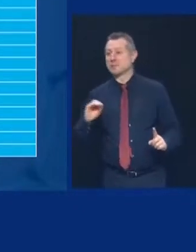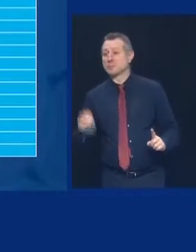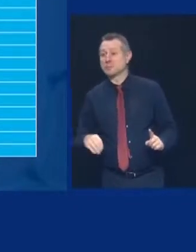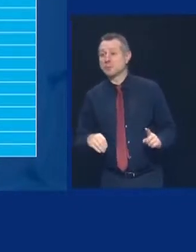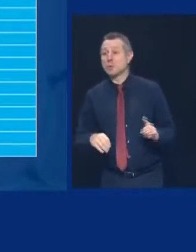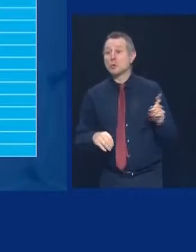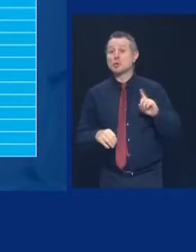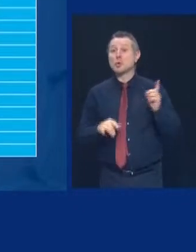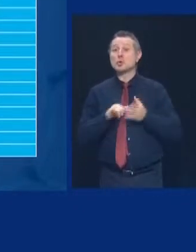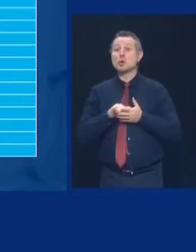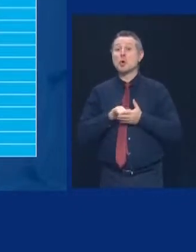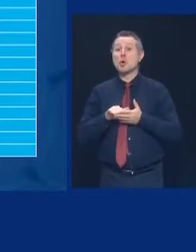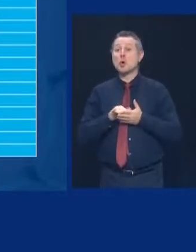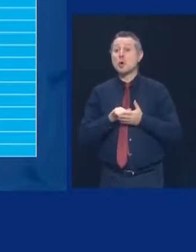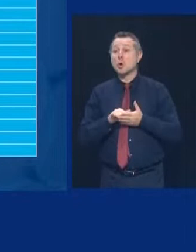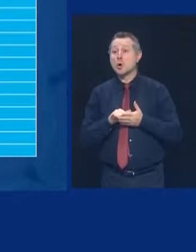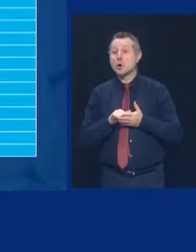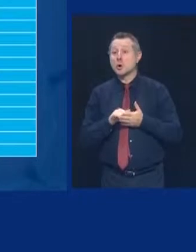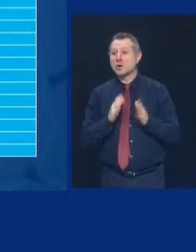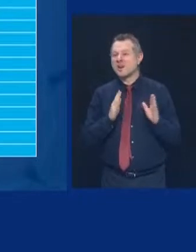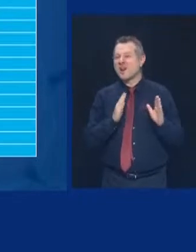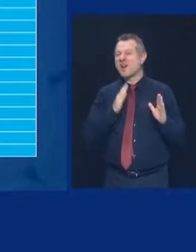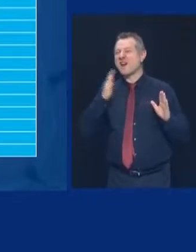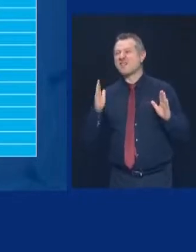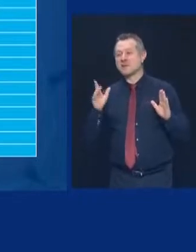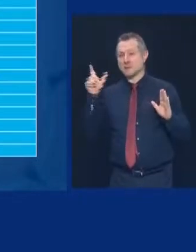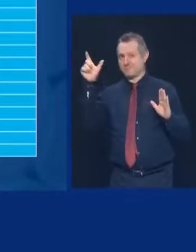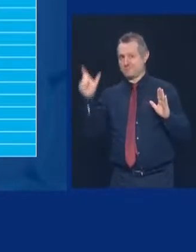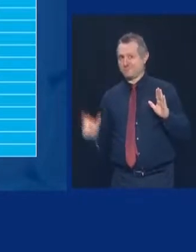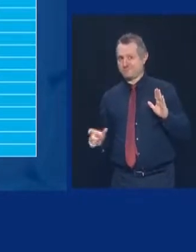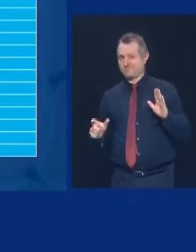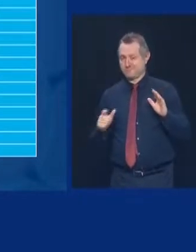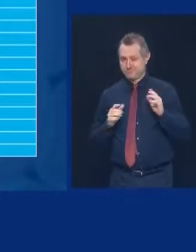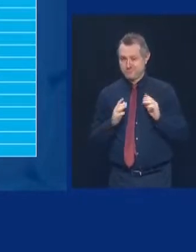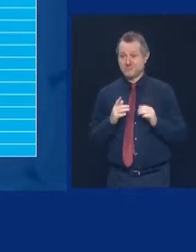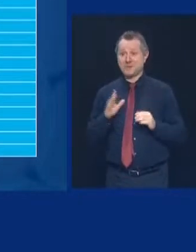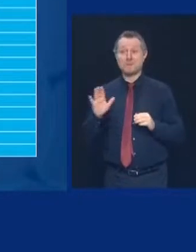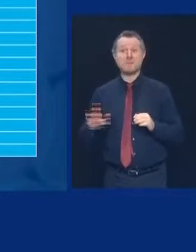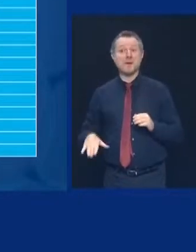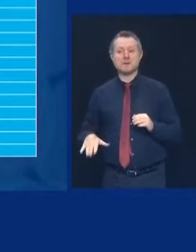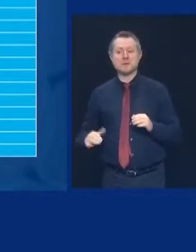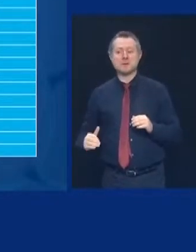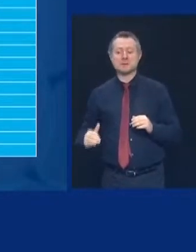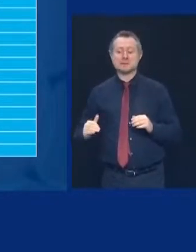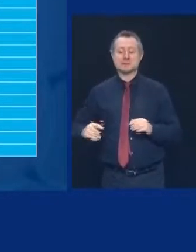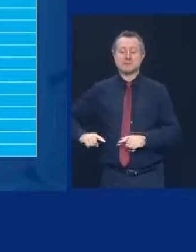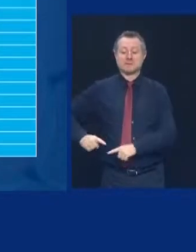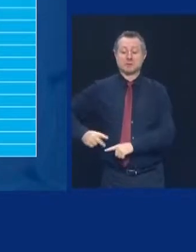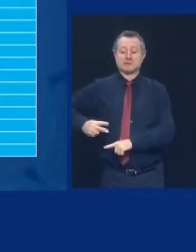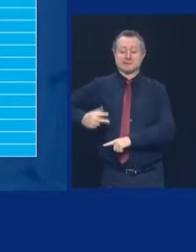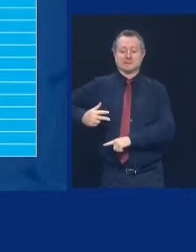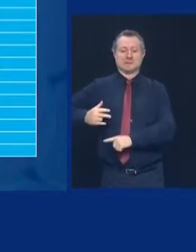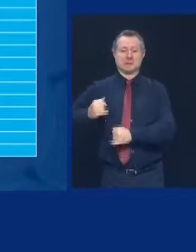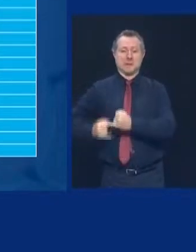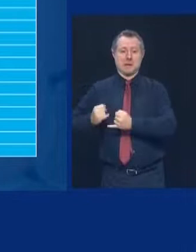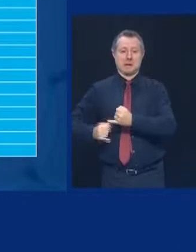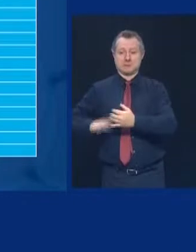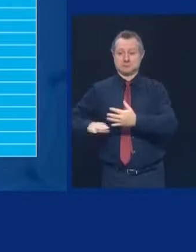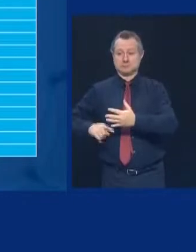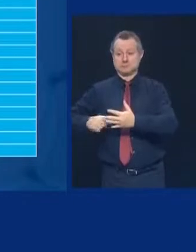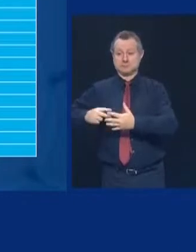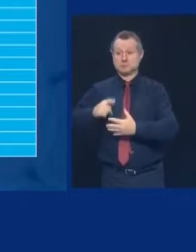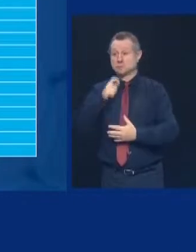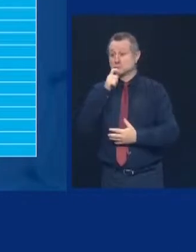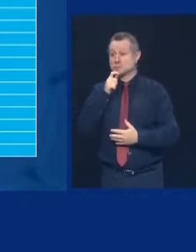Go look at the other column. We're third from the bottom. The only state below